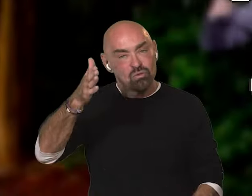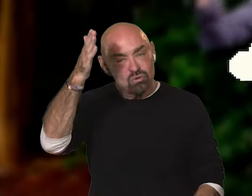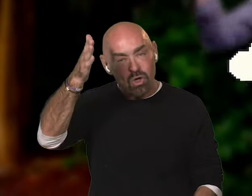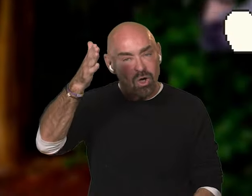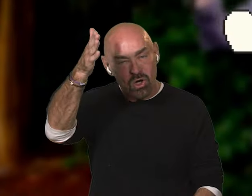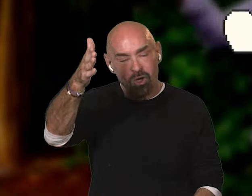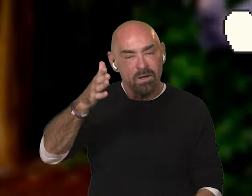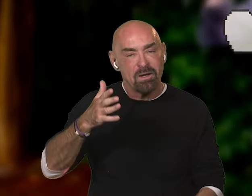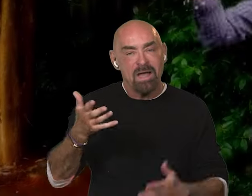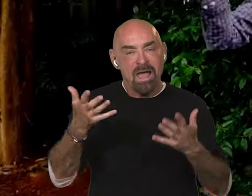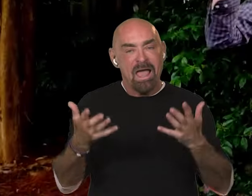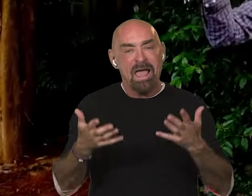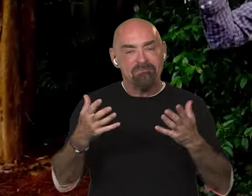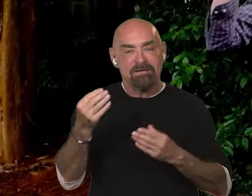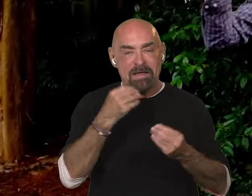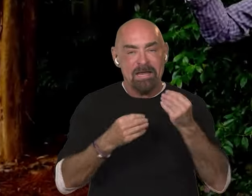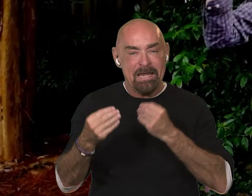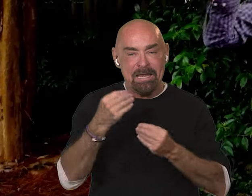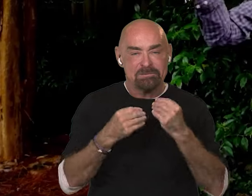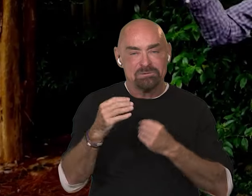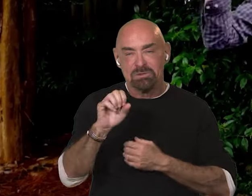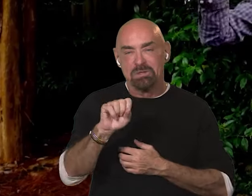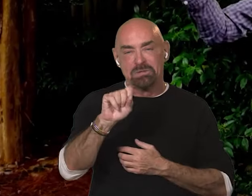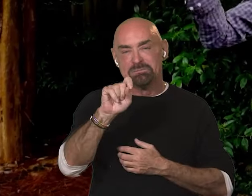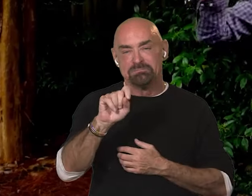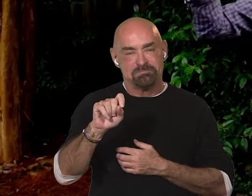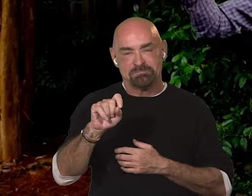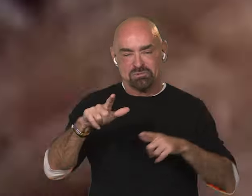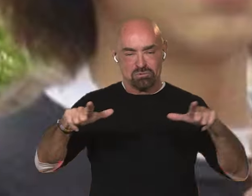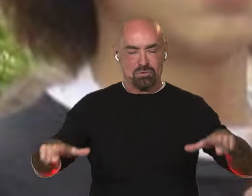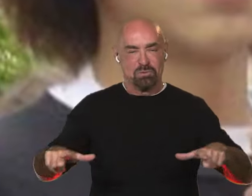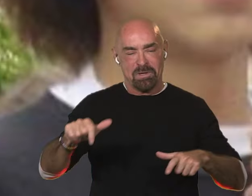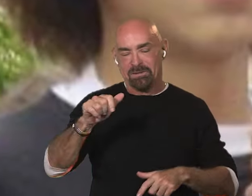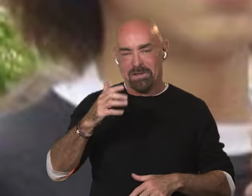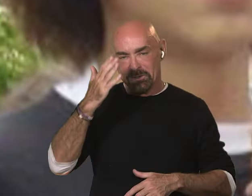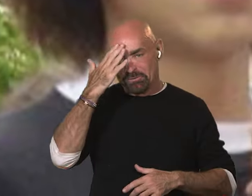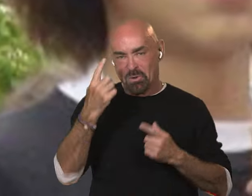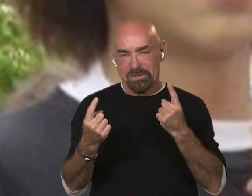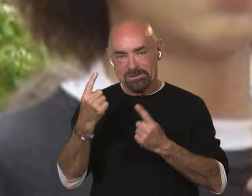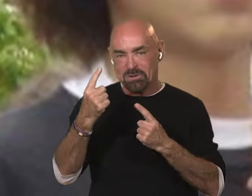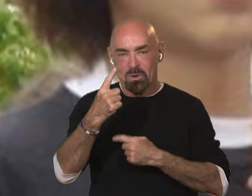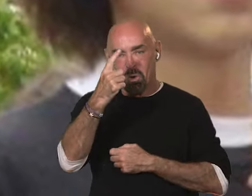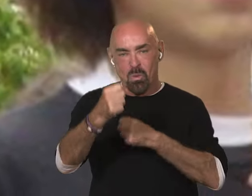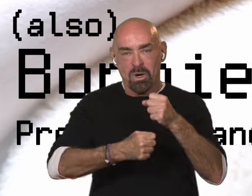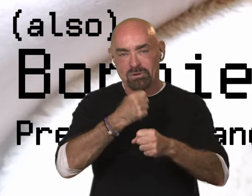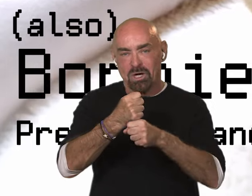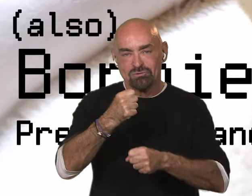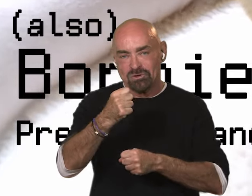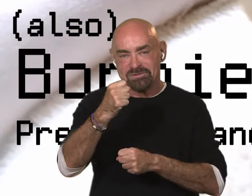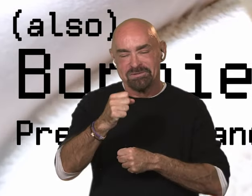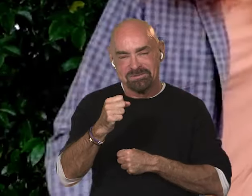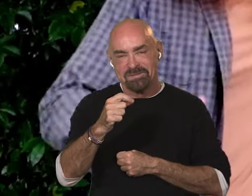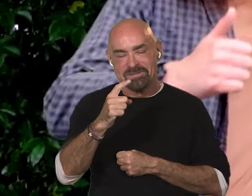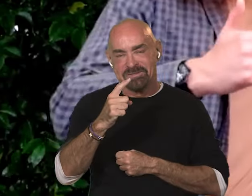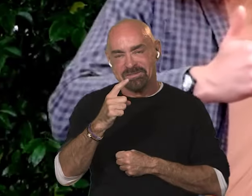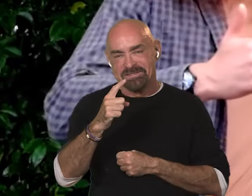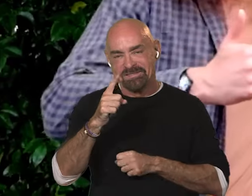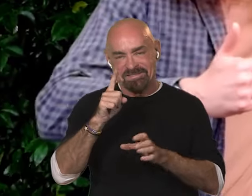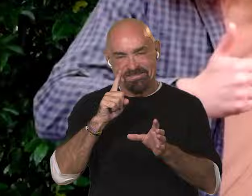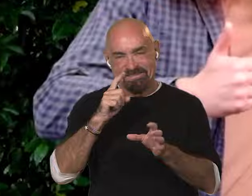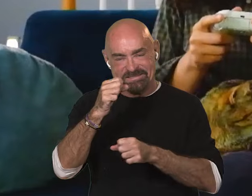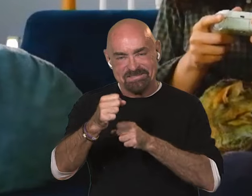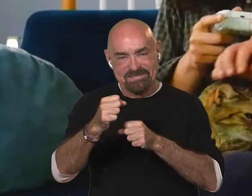Hey, Future Game Show. Those guys over there are Heavy Lunch Studio, and they've known each other for, like, I don't know, 100 years? And in an act of